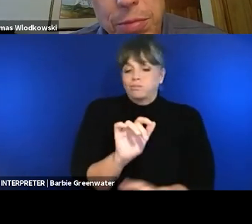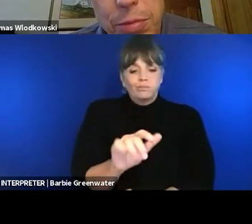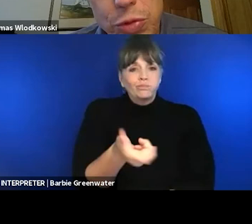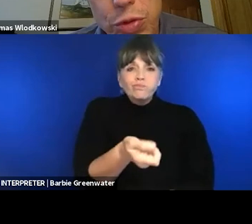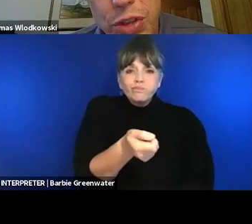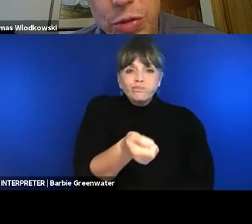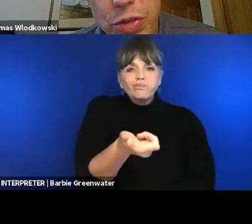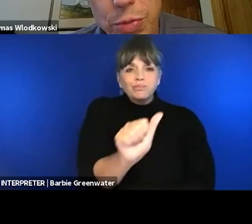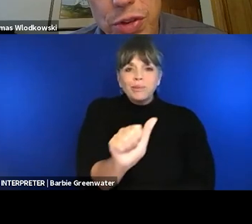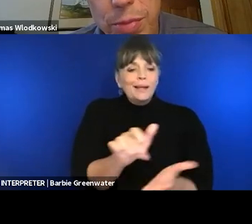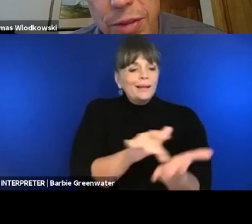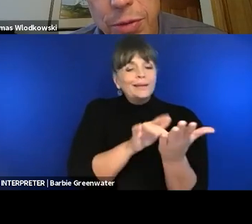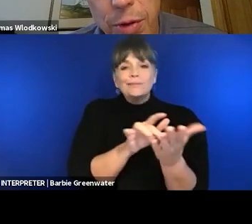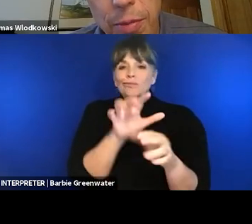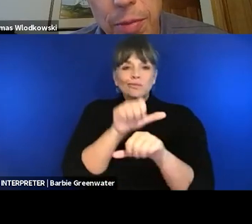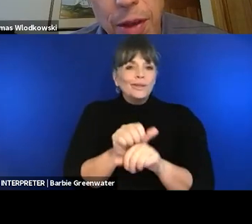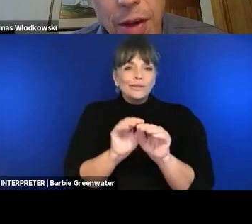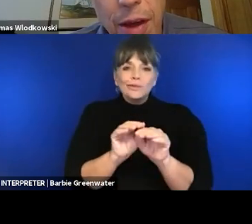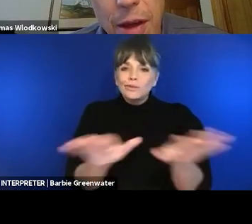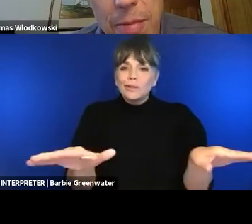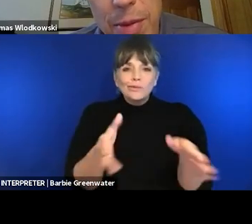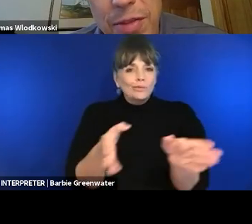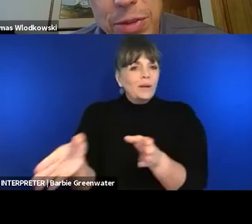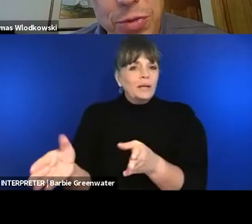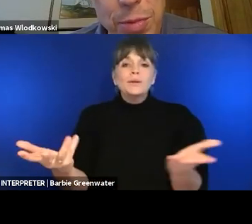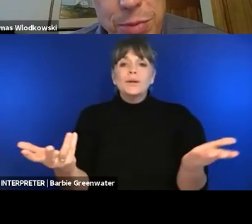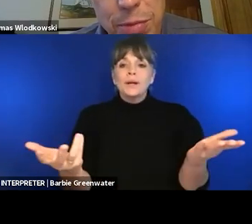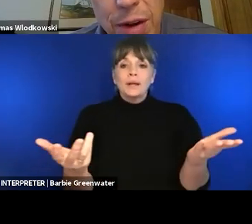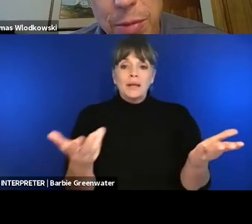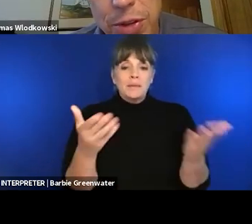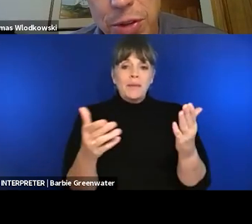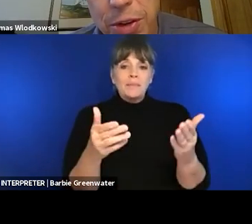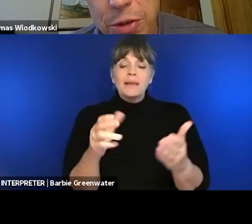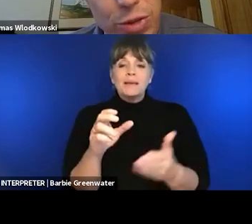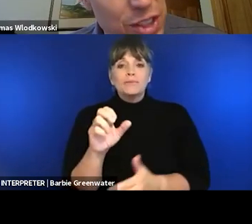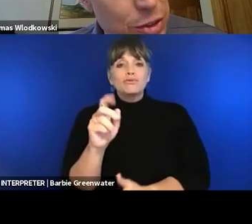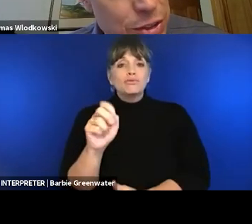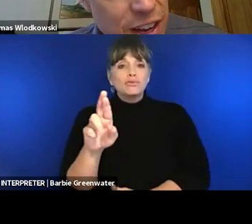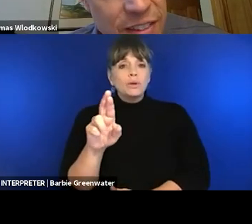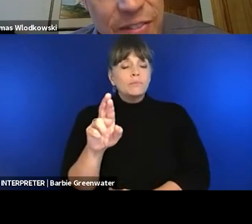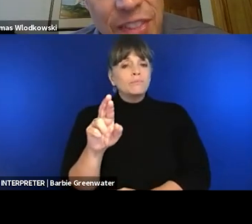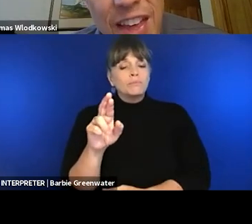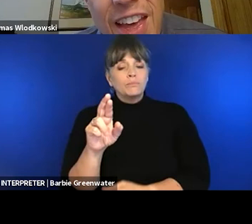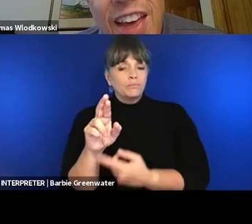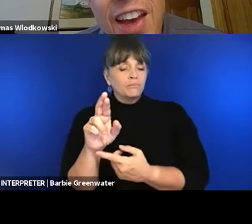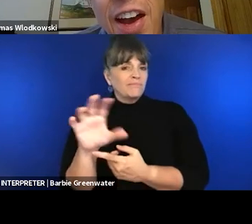you know, traditional distribution platform, and maybe even with streamers, but probably more so on the traditional